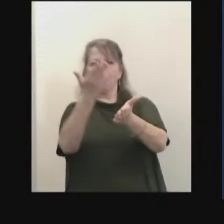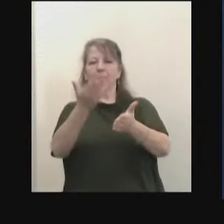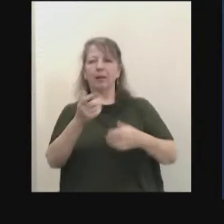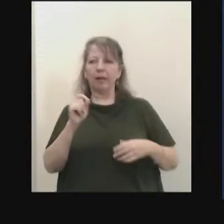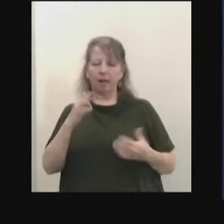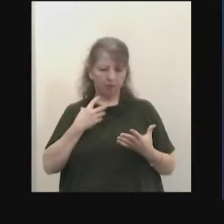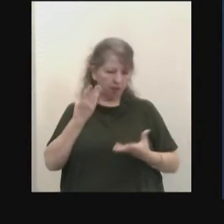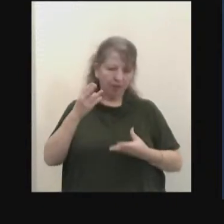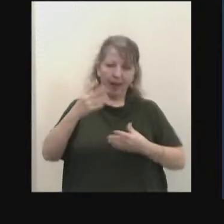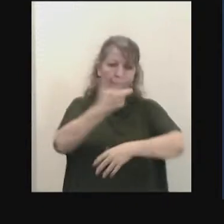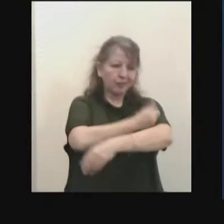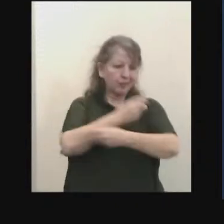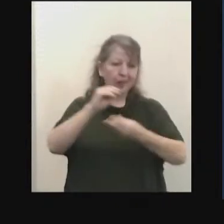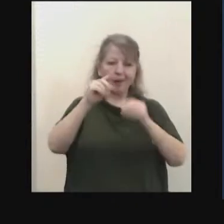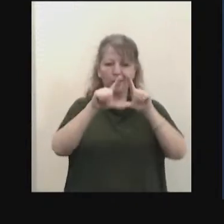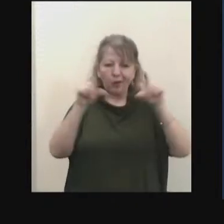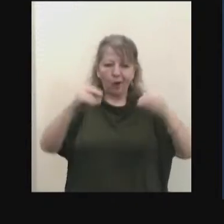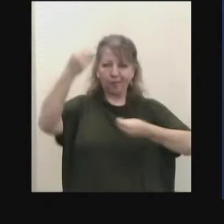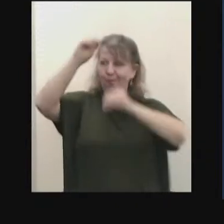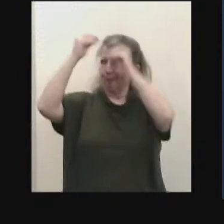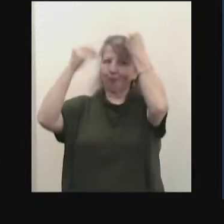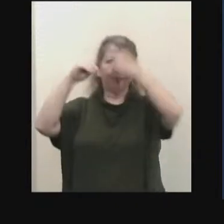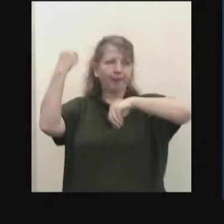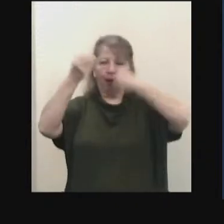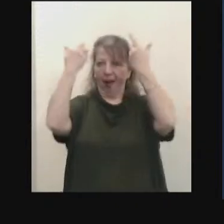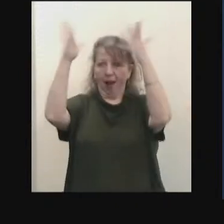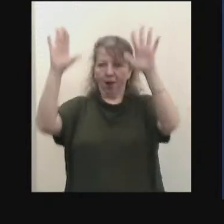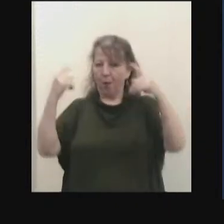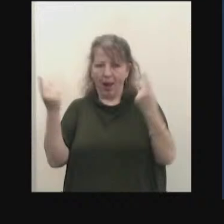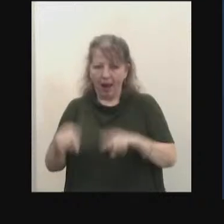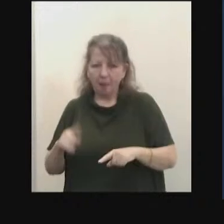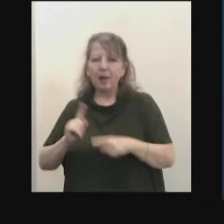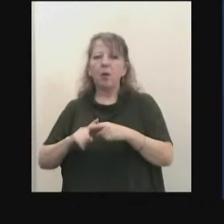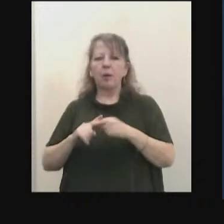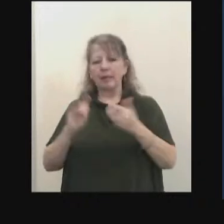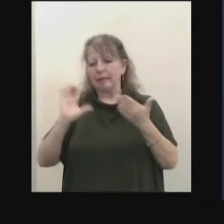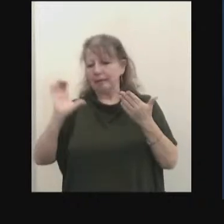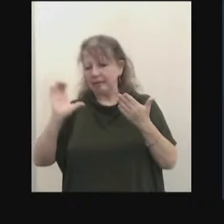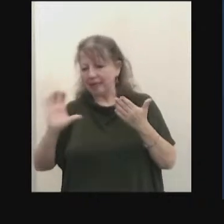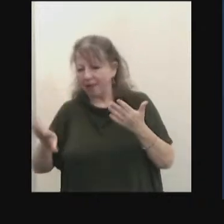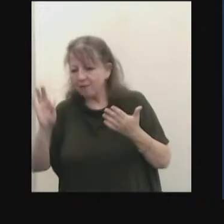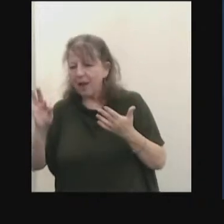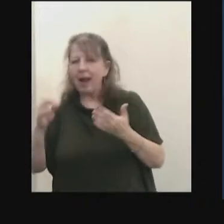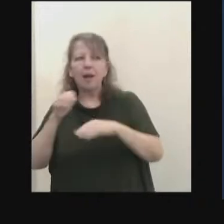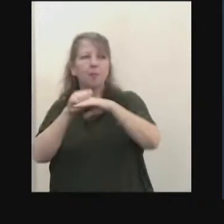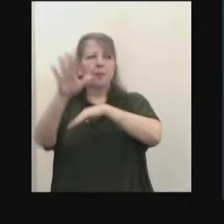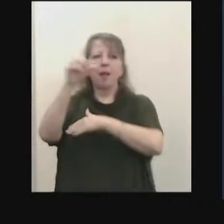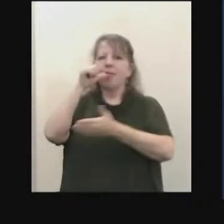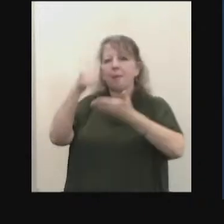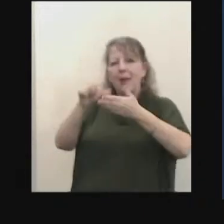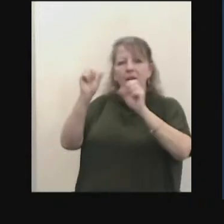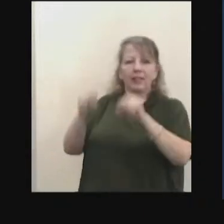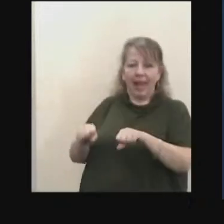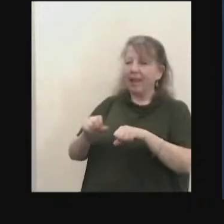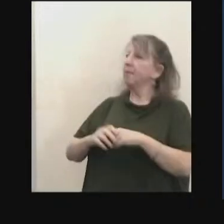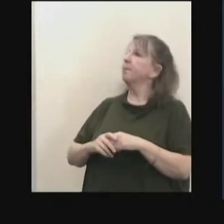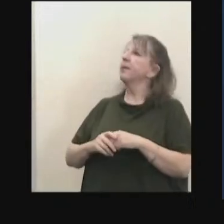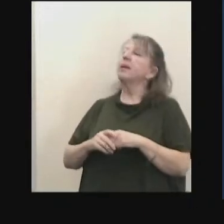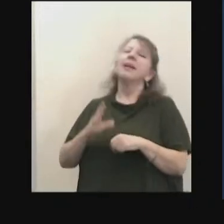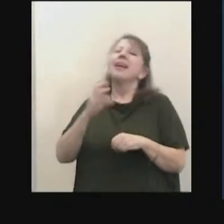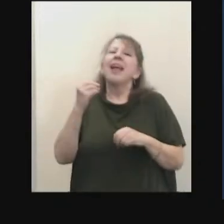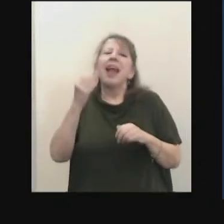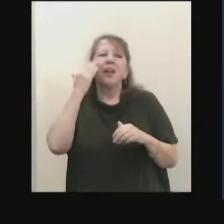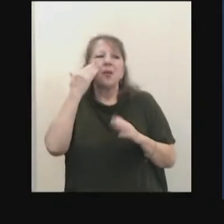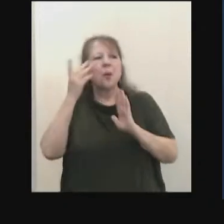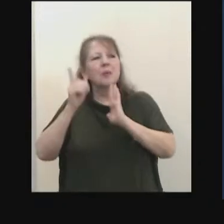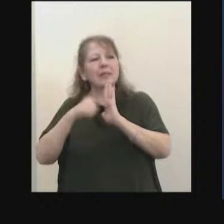their vaccine card, we can look that up and then mail them a replacement. And then also sometimes the